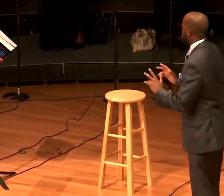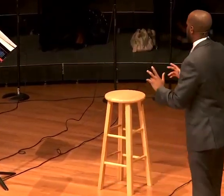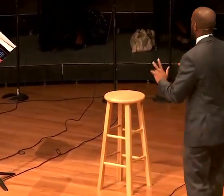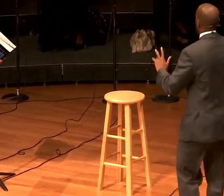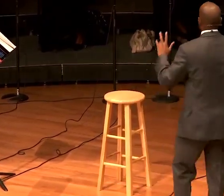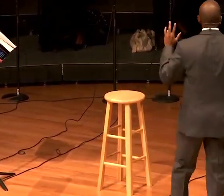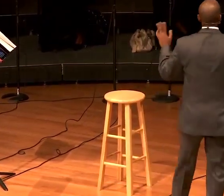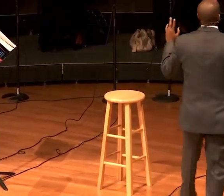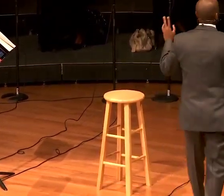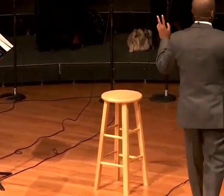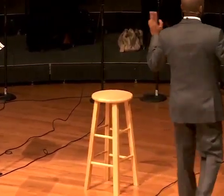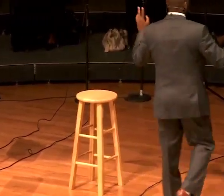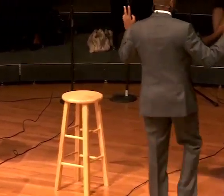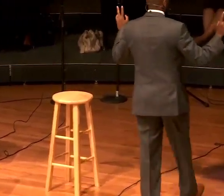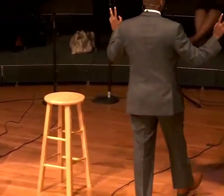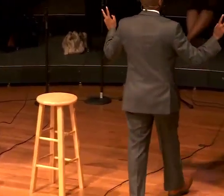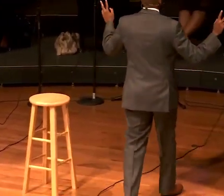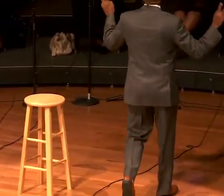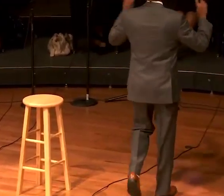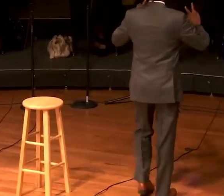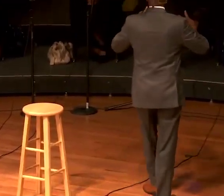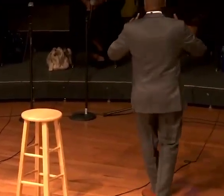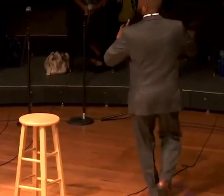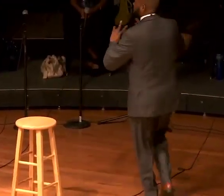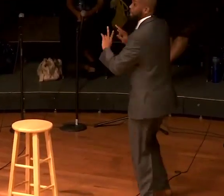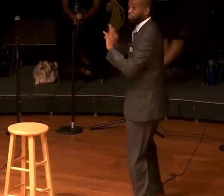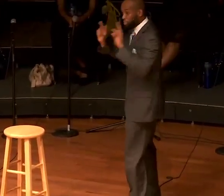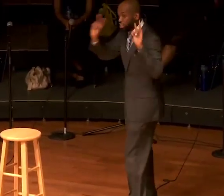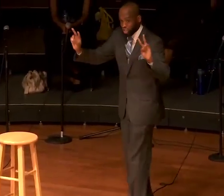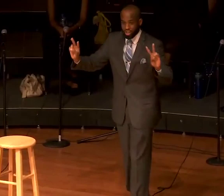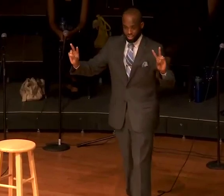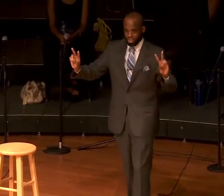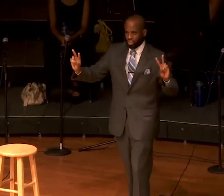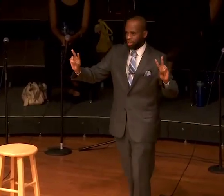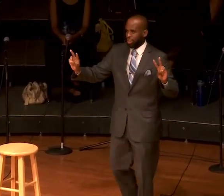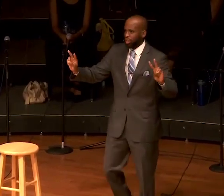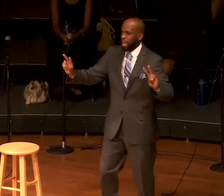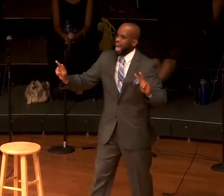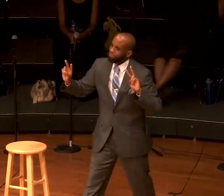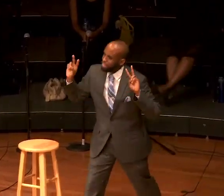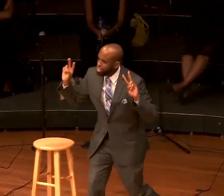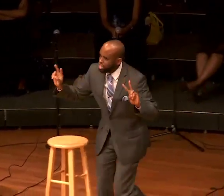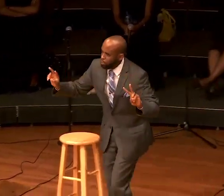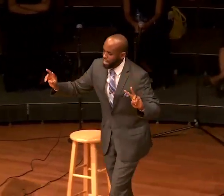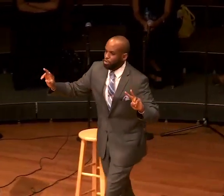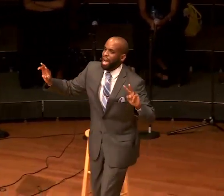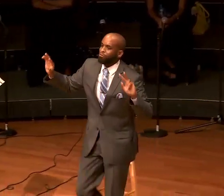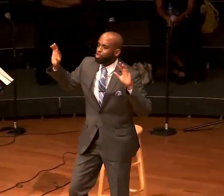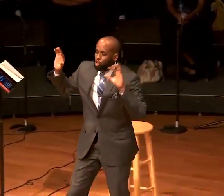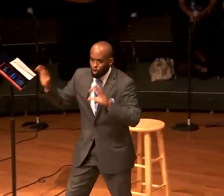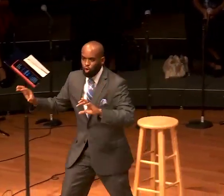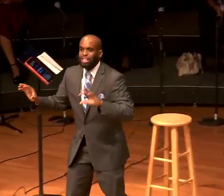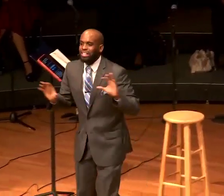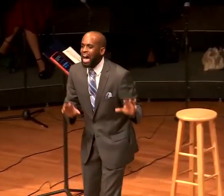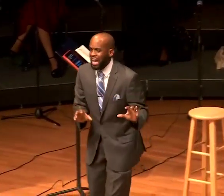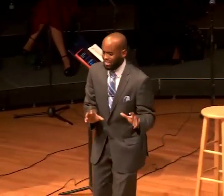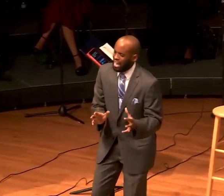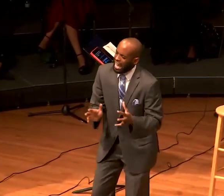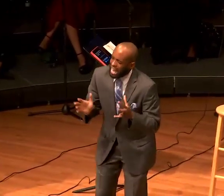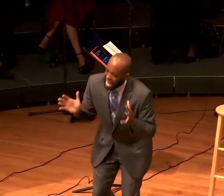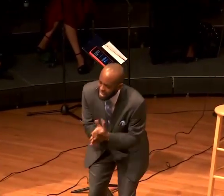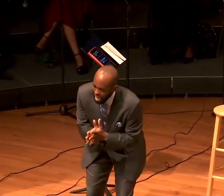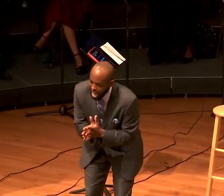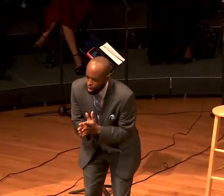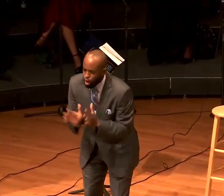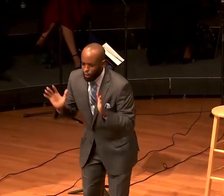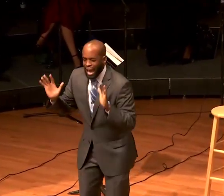25, notice that there are two groups of individuals, and both individuals claim to be church. After judgment, you have two sides.